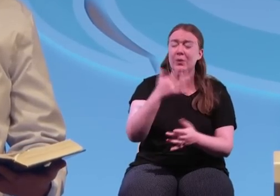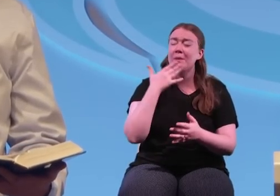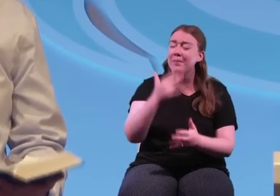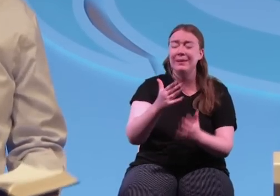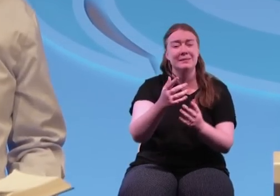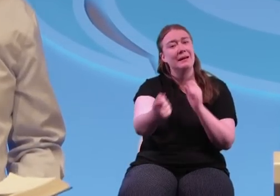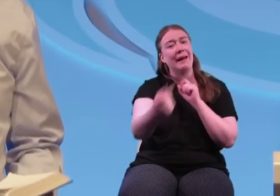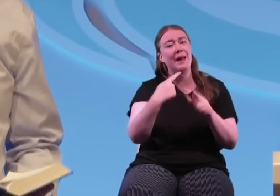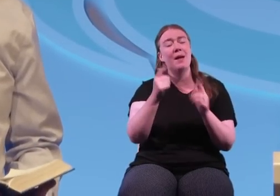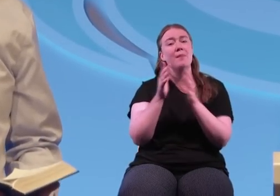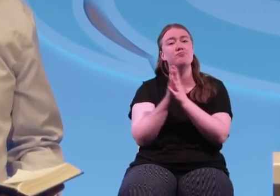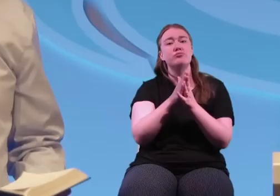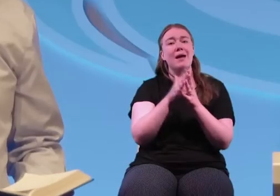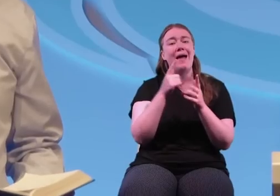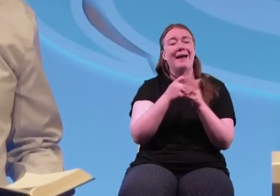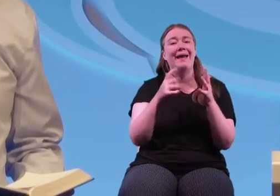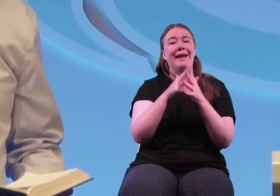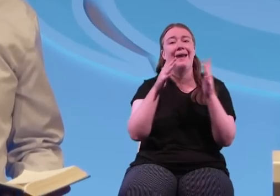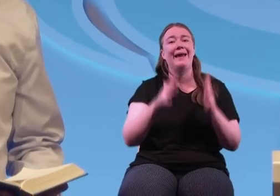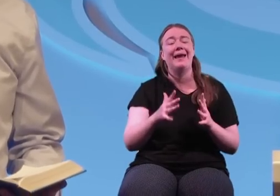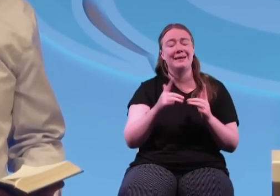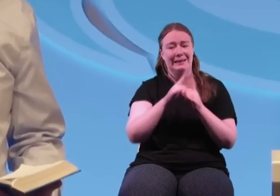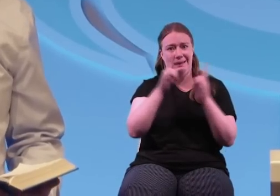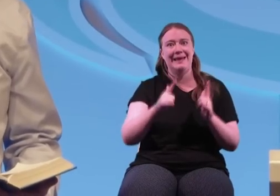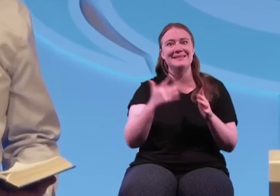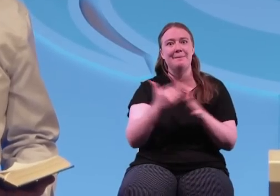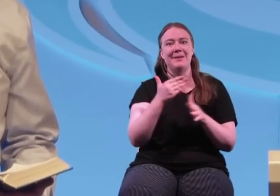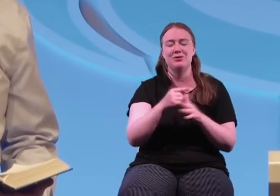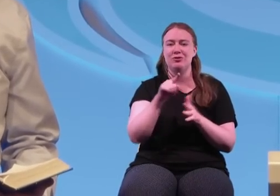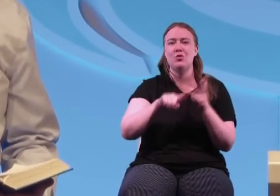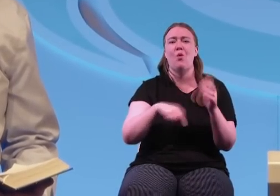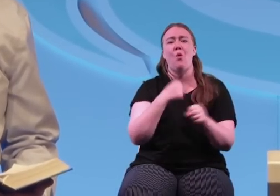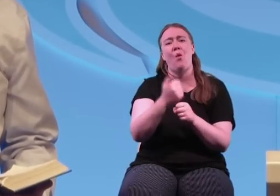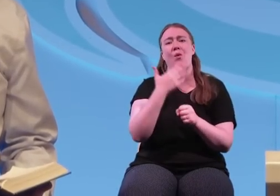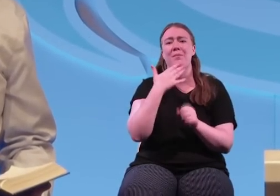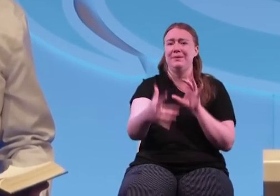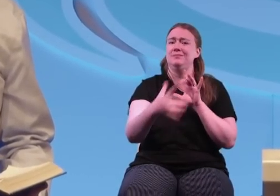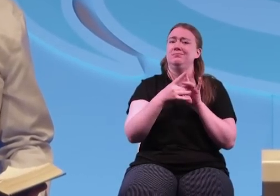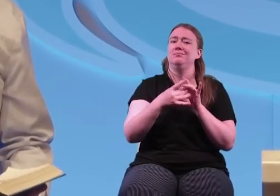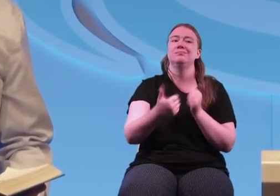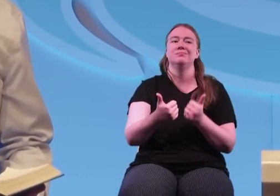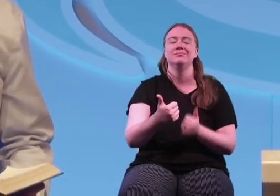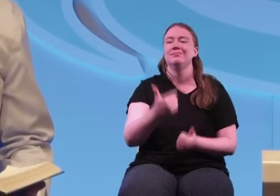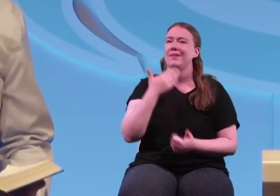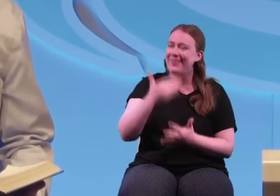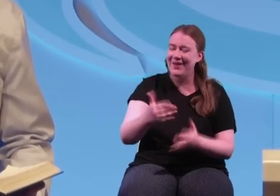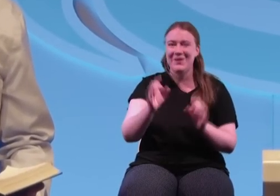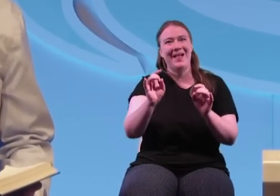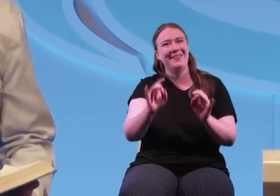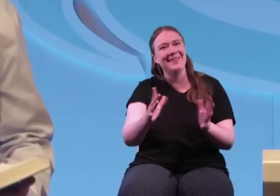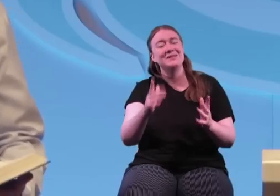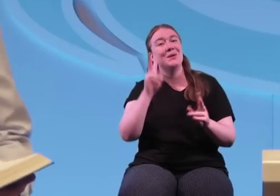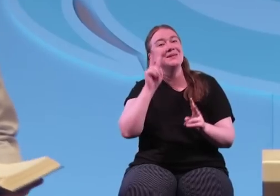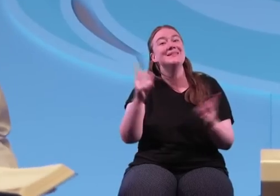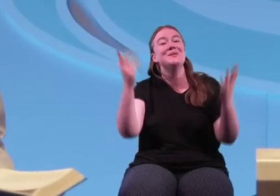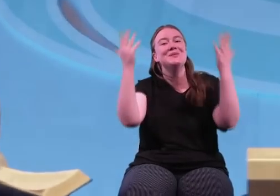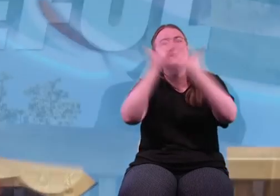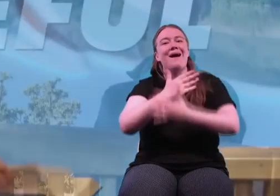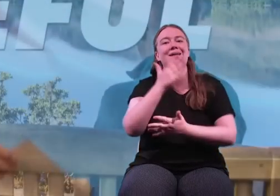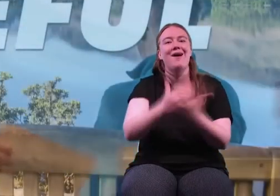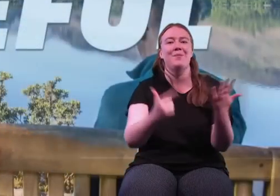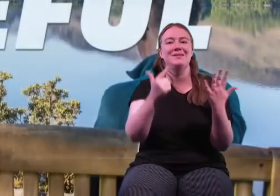prayer@keswickministries.org. That's all for now. Look forward to seeing you for the evening celebration tonight at 7:30.